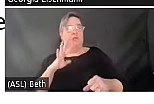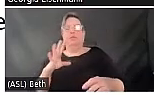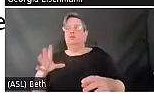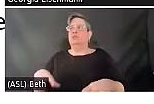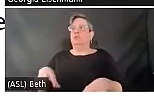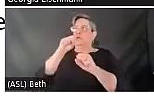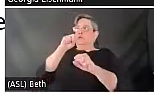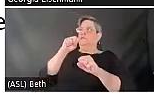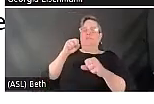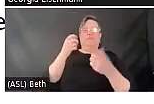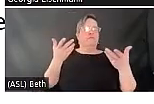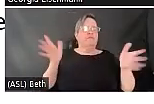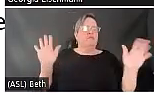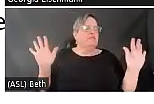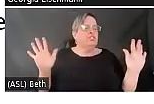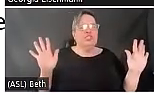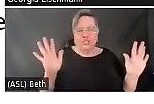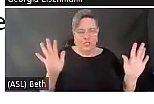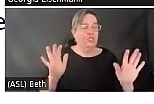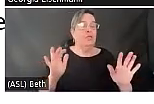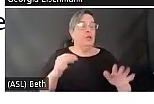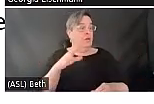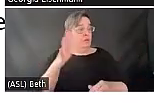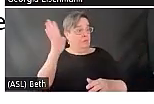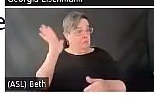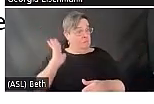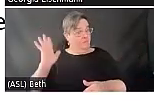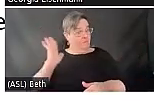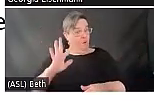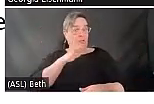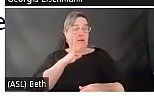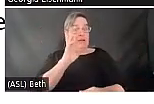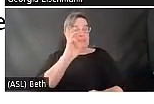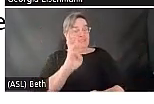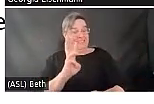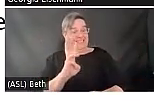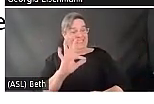were talking about 6 feet distance and spacing. These were all important